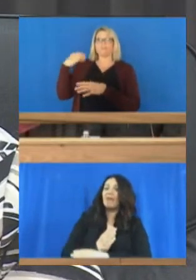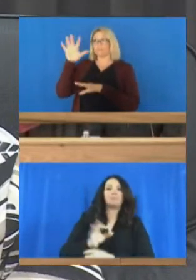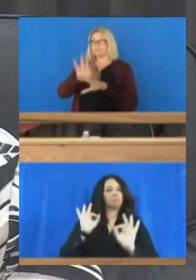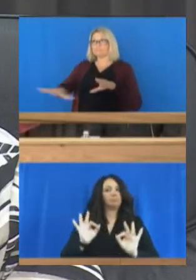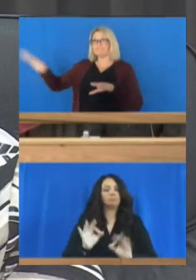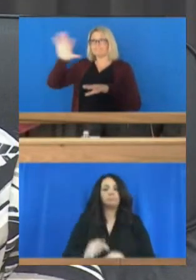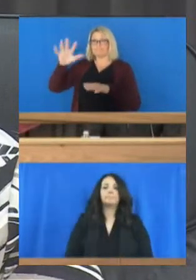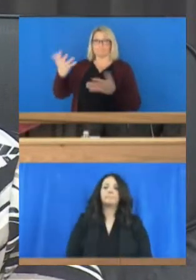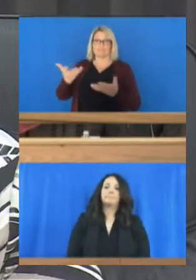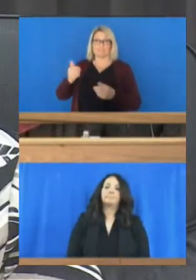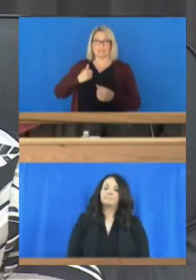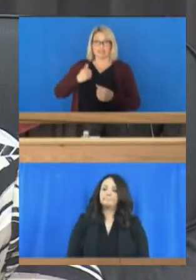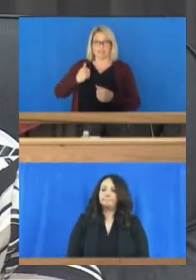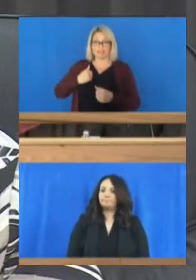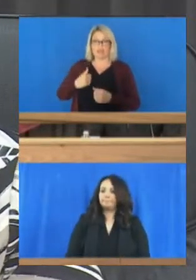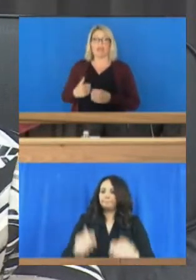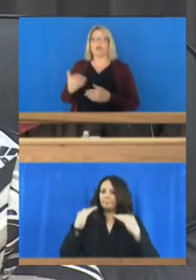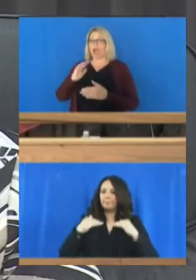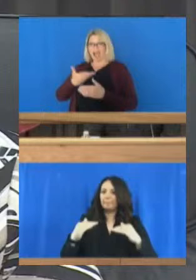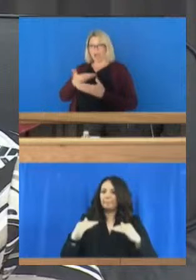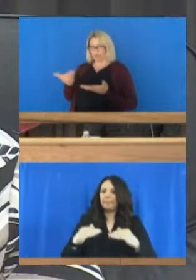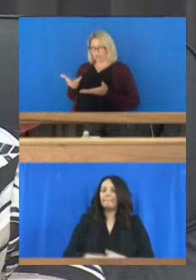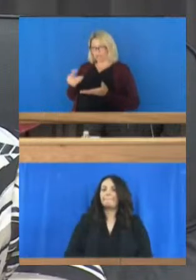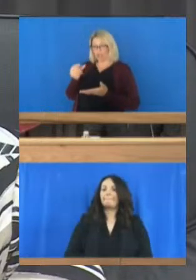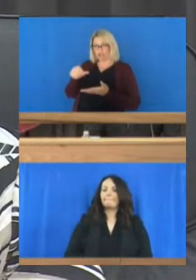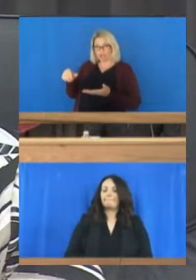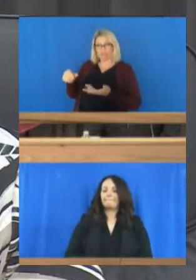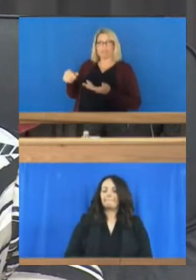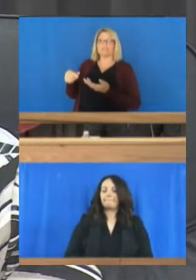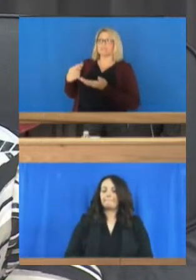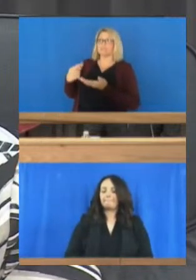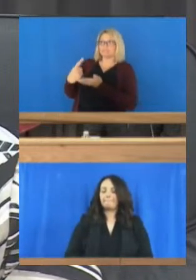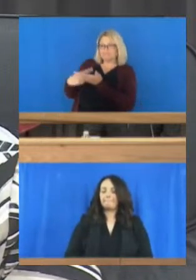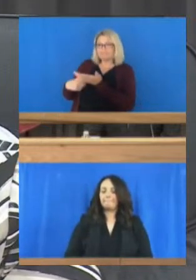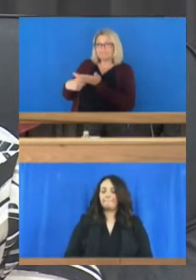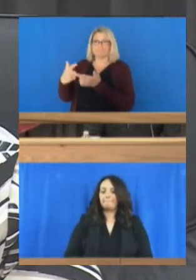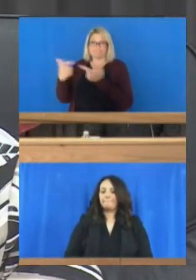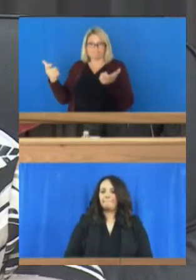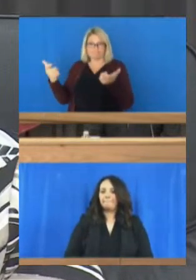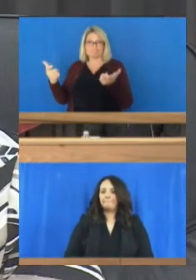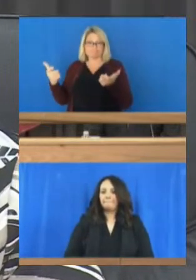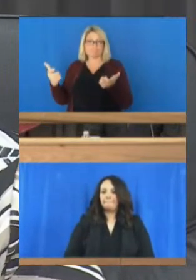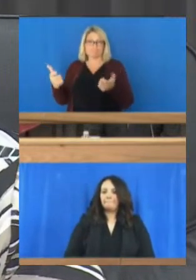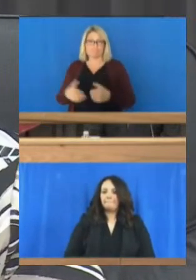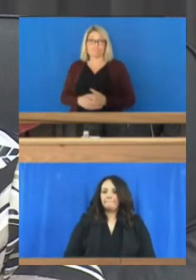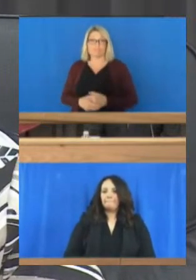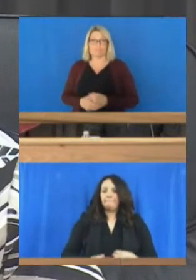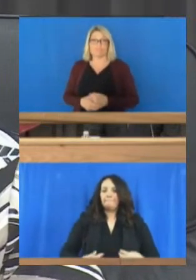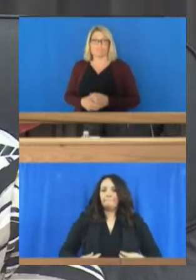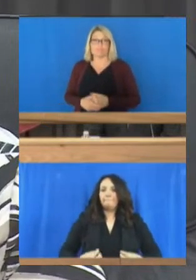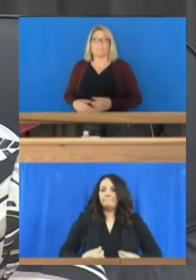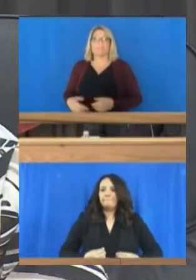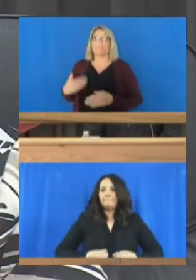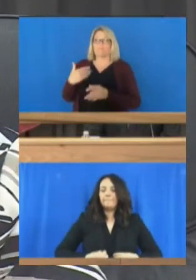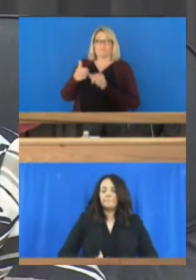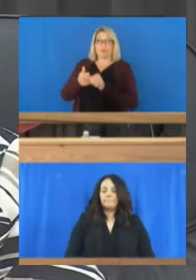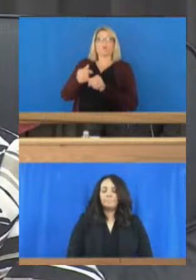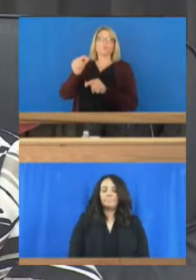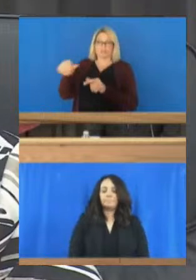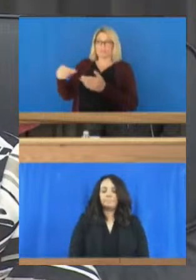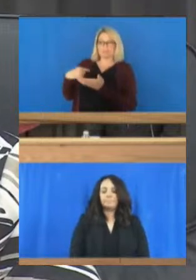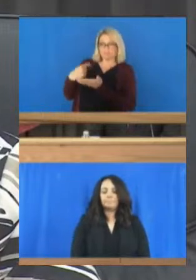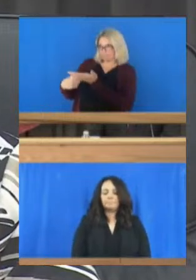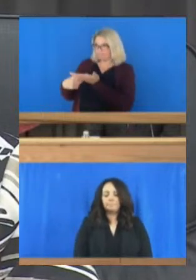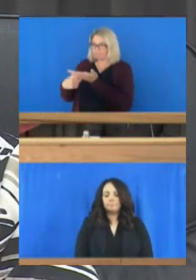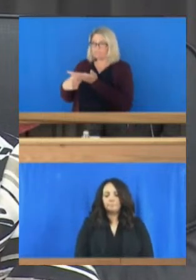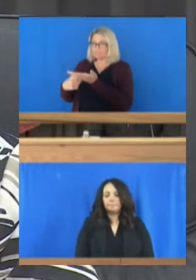relaxing of public health restrictions is not only based on, in terms of the advice from Public Health Agency of Canada, it should be based